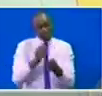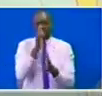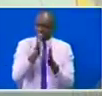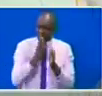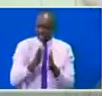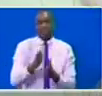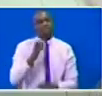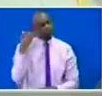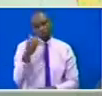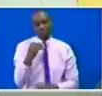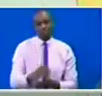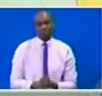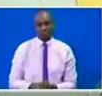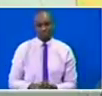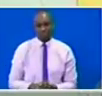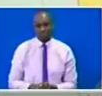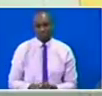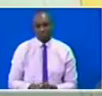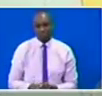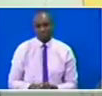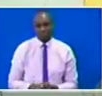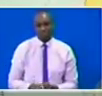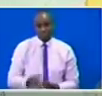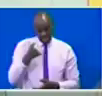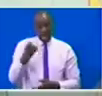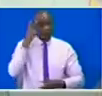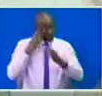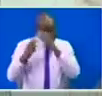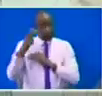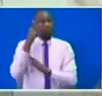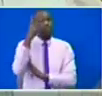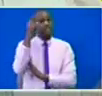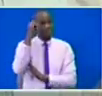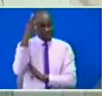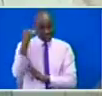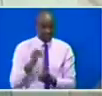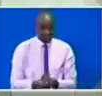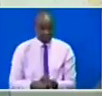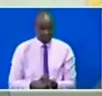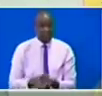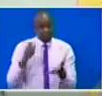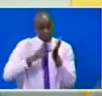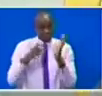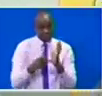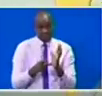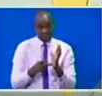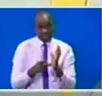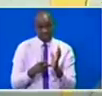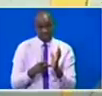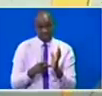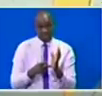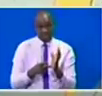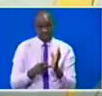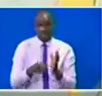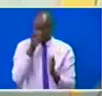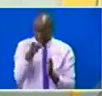mpya. As a part of the Vision 2030 project, and